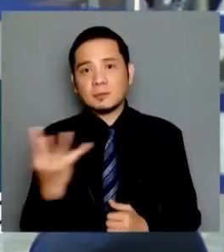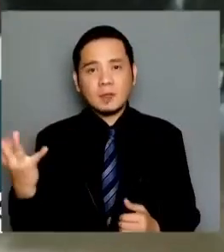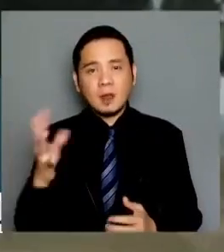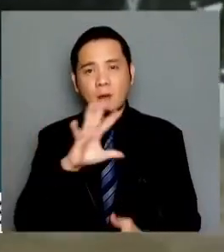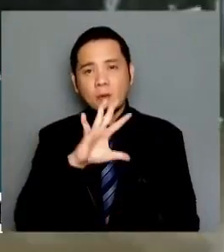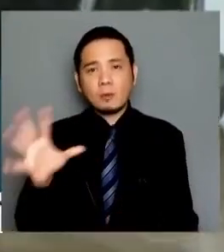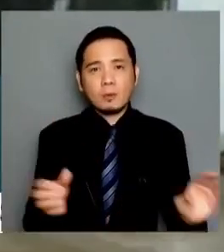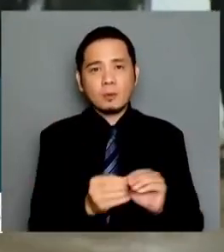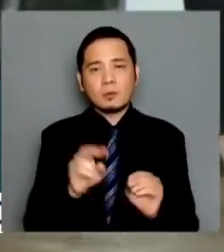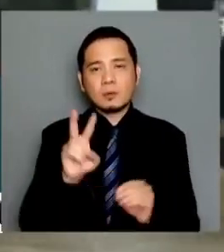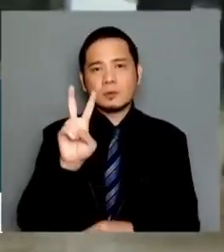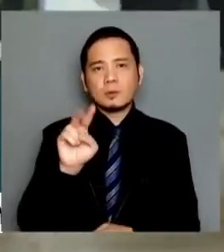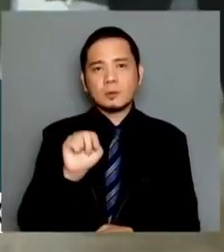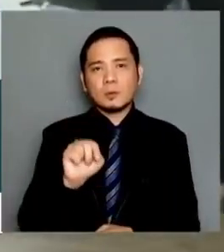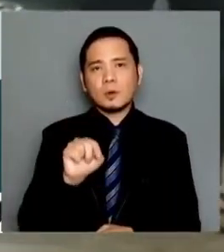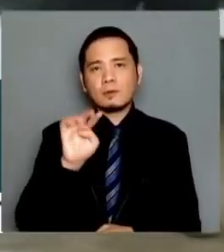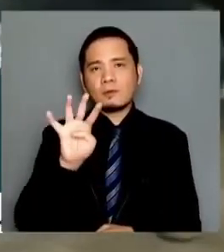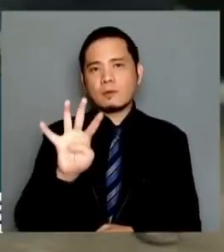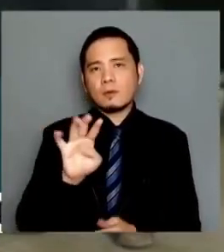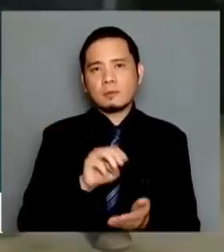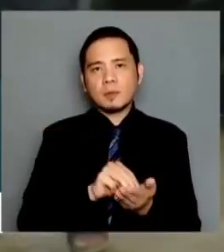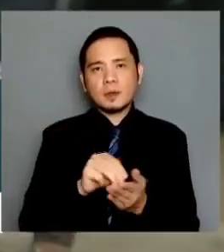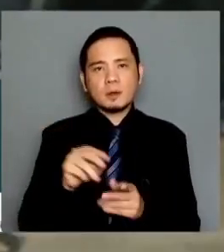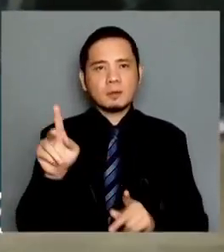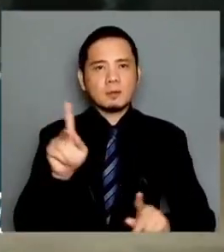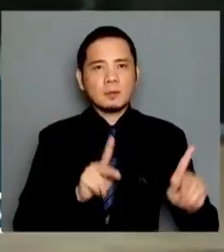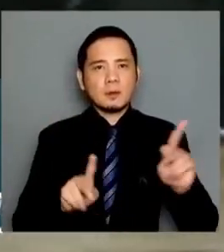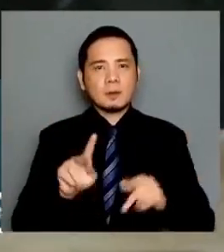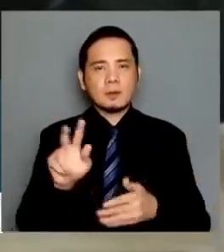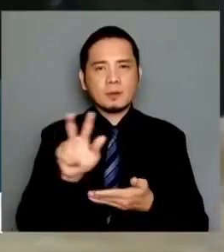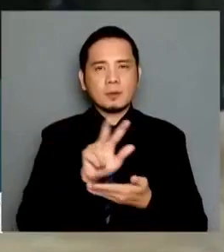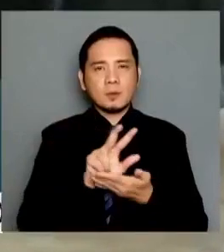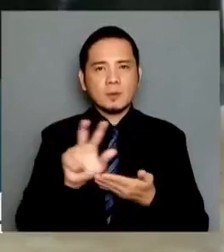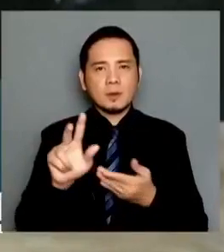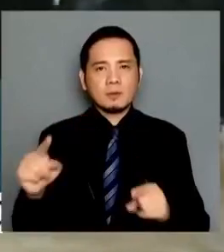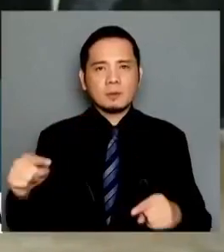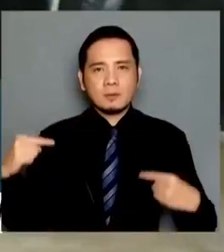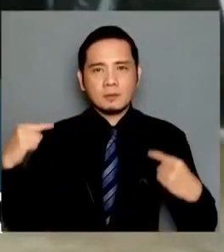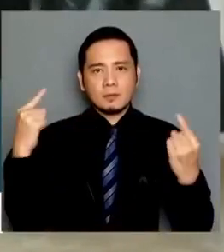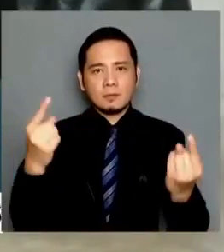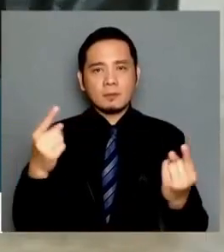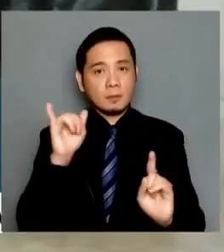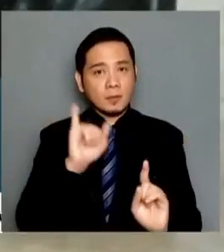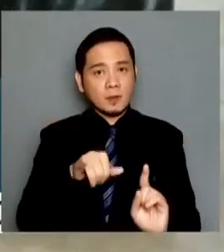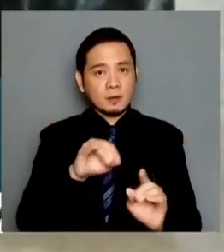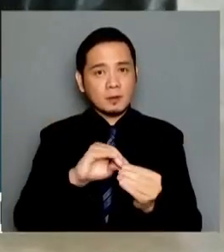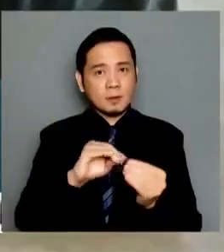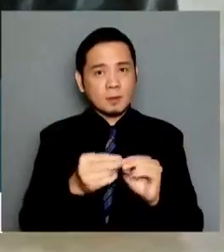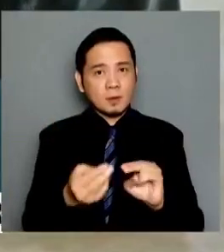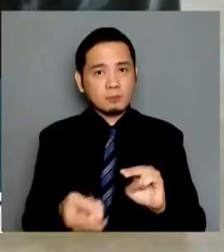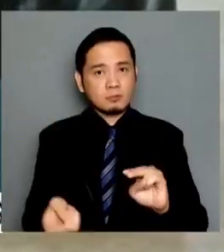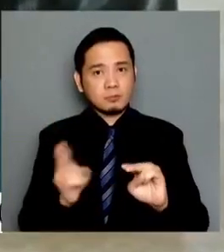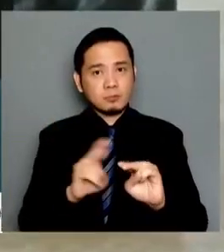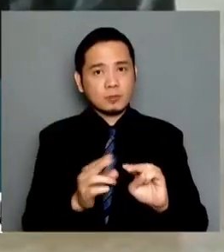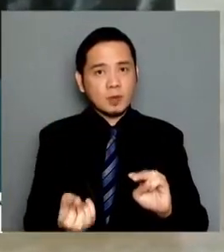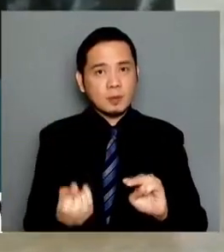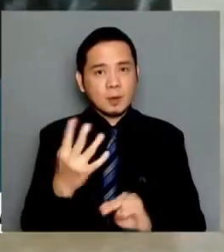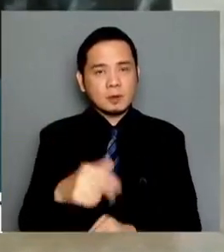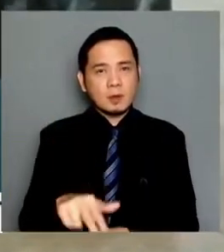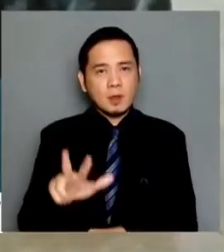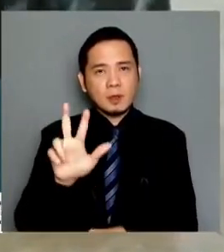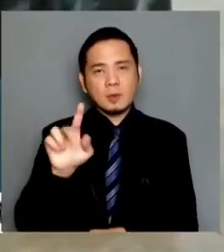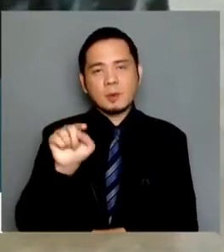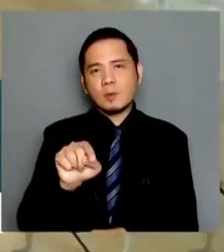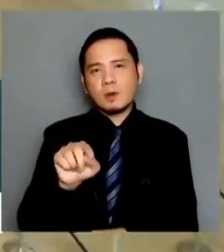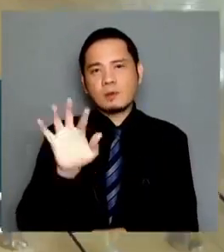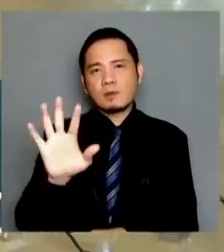million passengers in the last 3 weeks, and this figure is expected to increase to around 3.5 million as